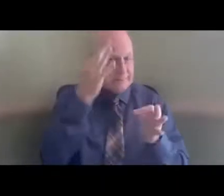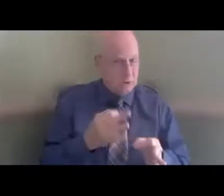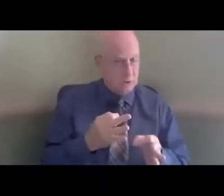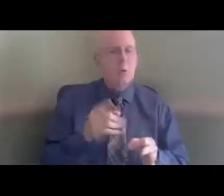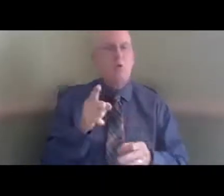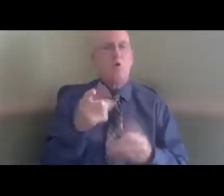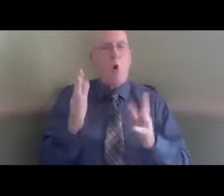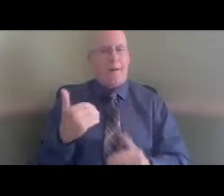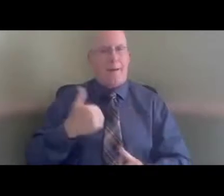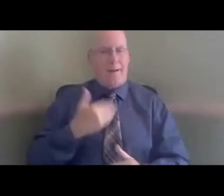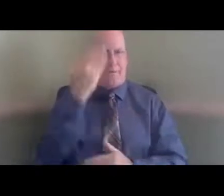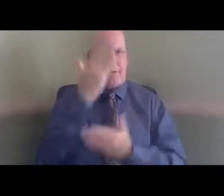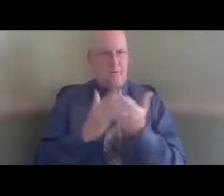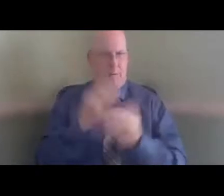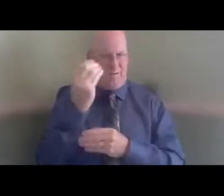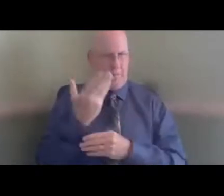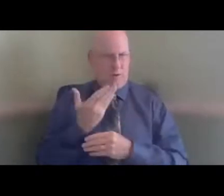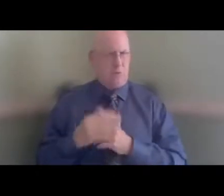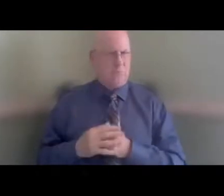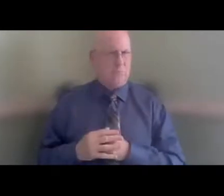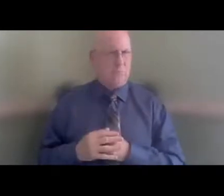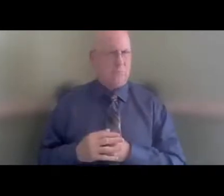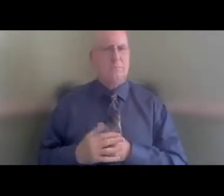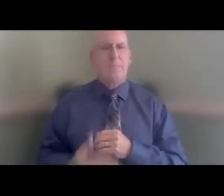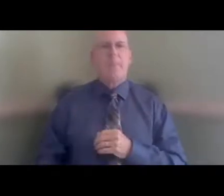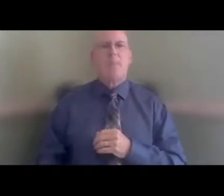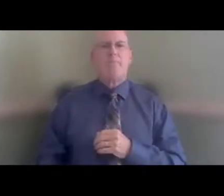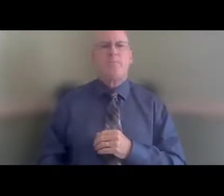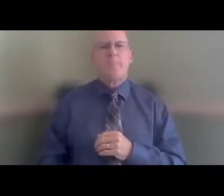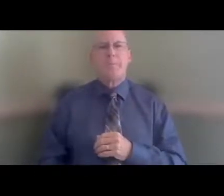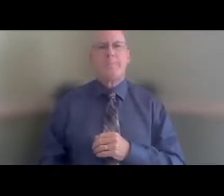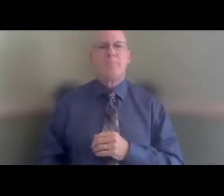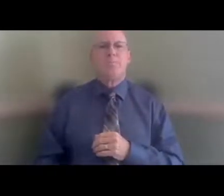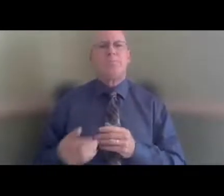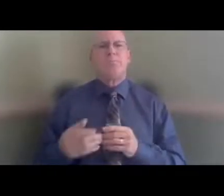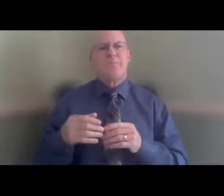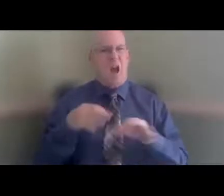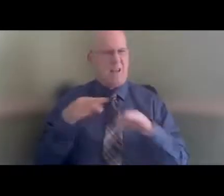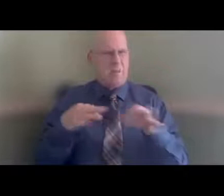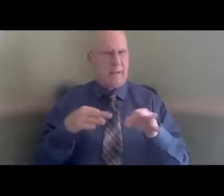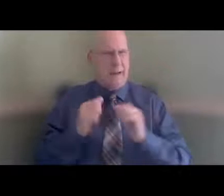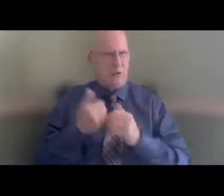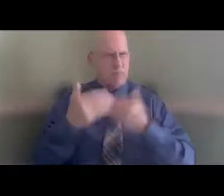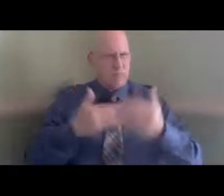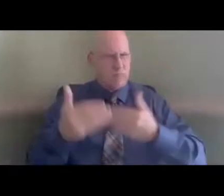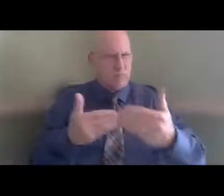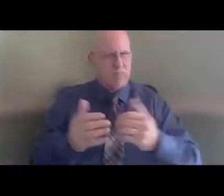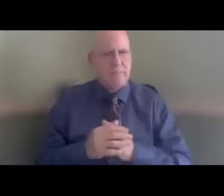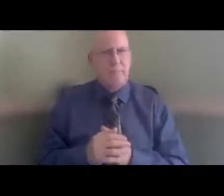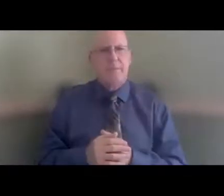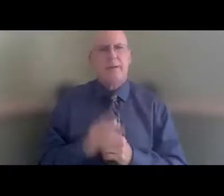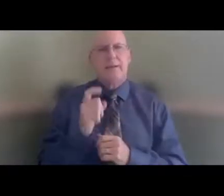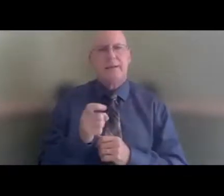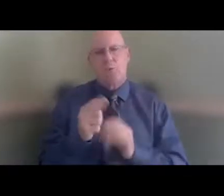informed. So just some basic page navigation to kind of help you walk through, again, giving you the different